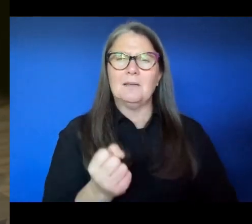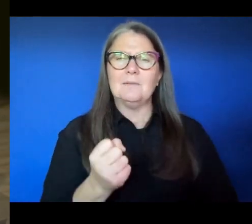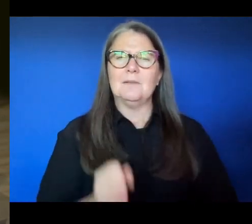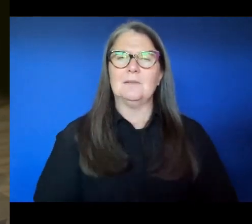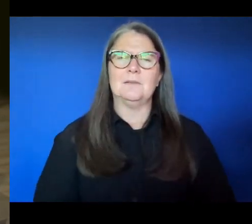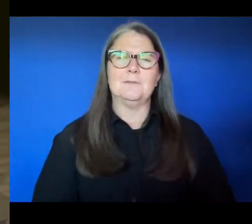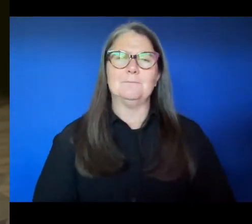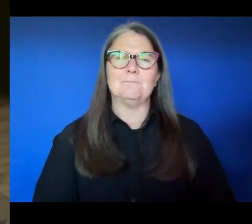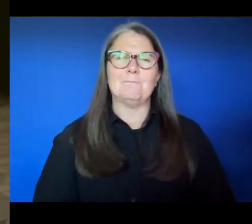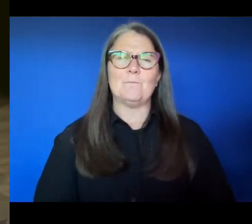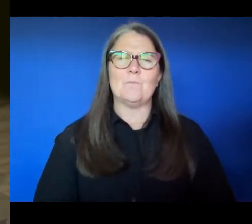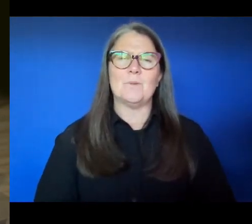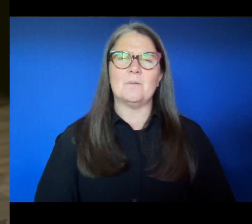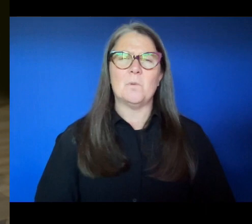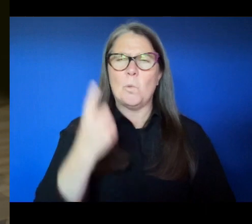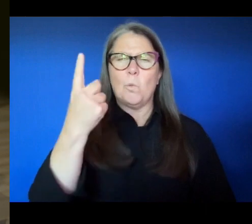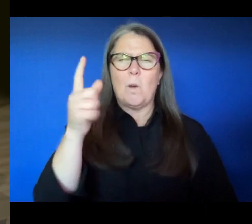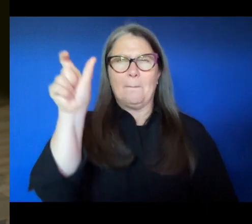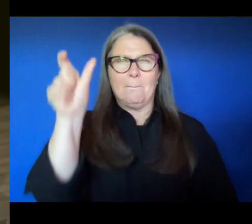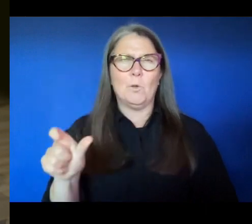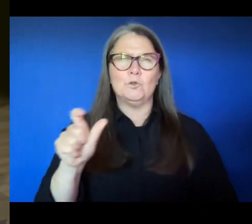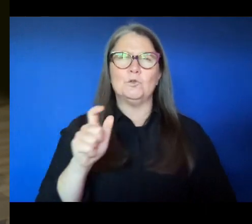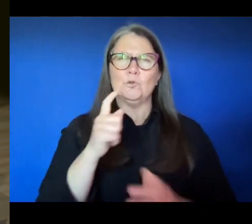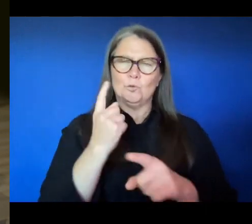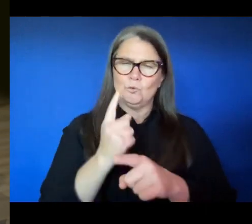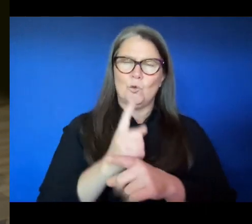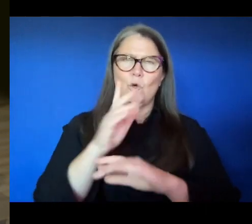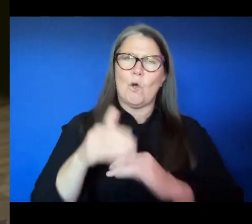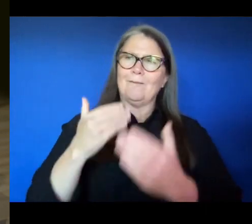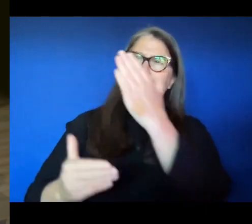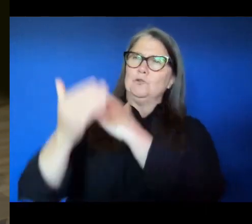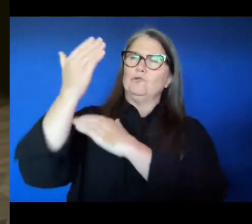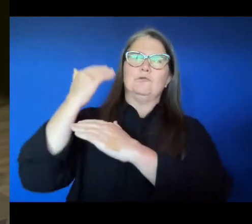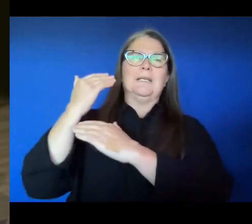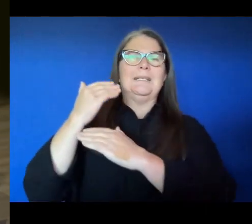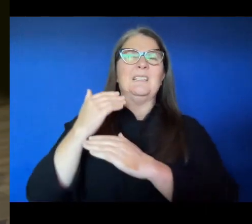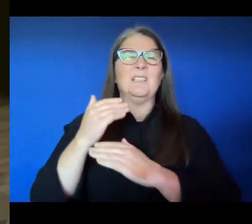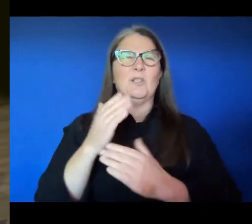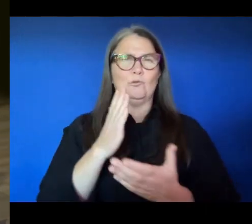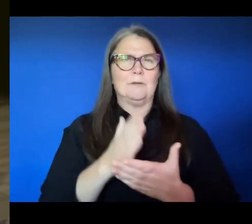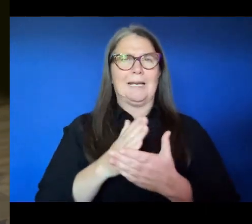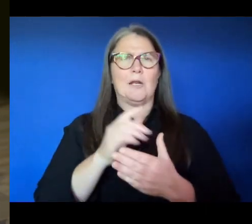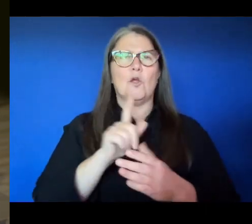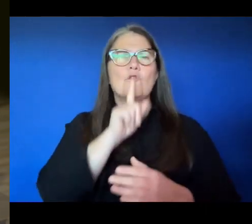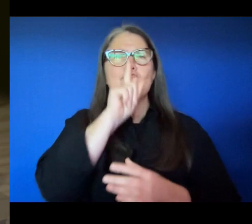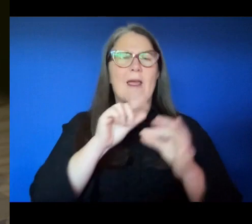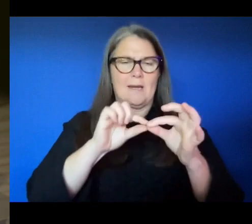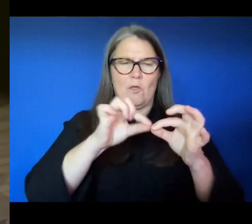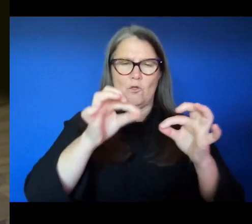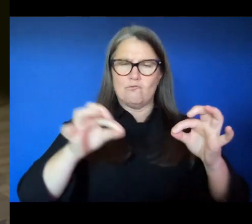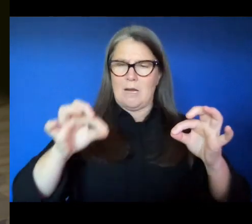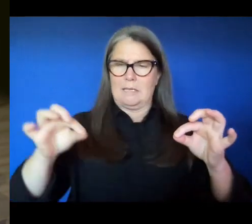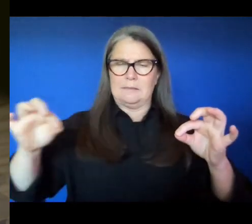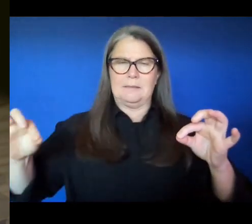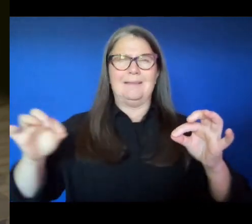talks about the red thread of history being ochre, and that ochre is at the beginning of every civilization around the world. You'll